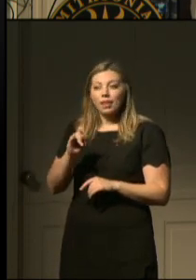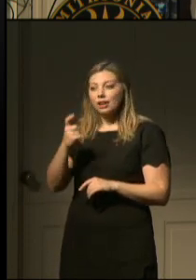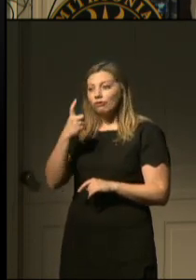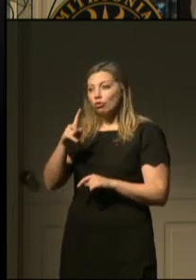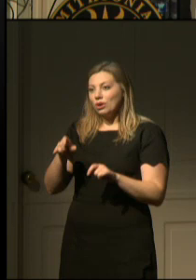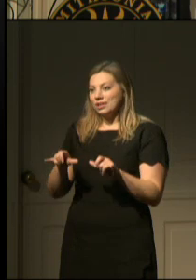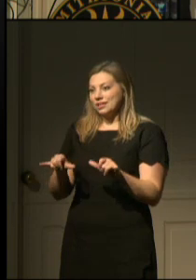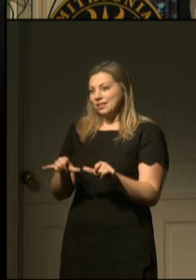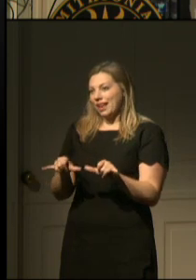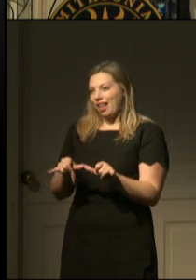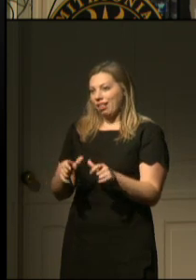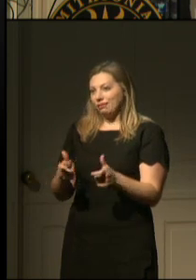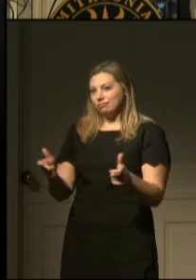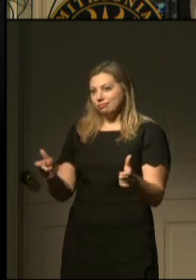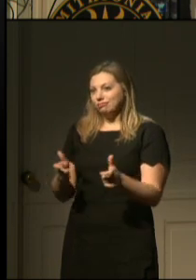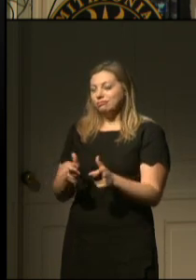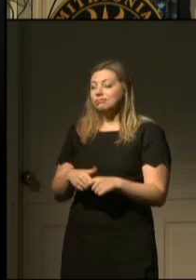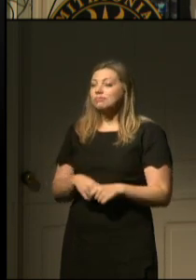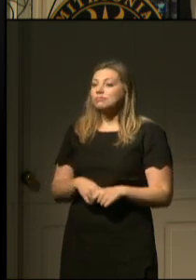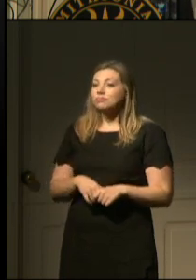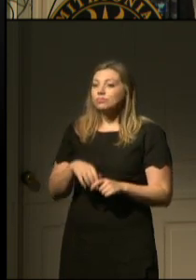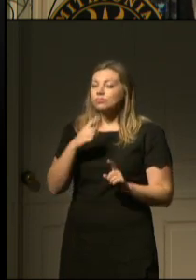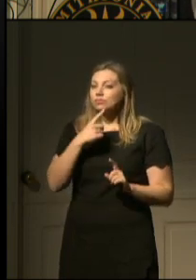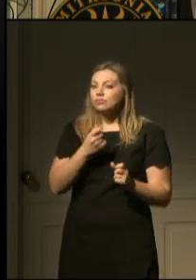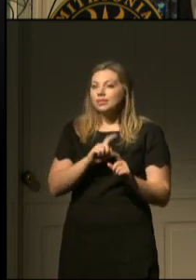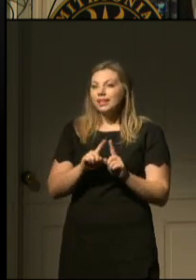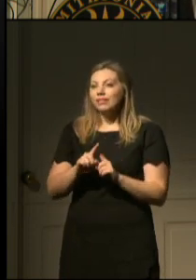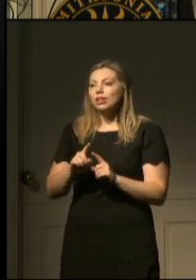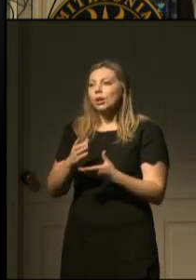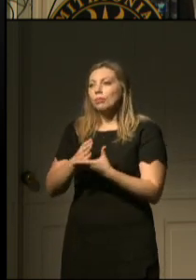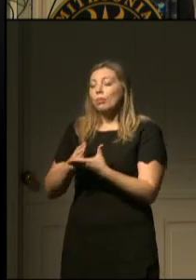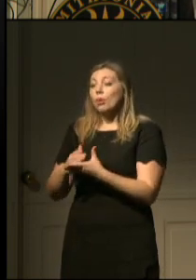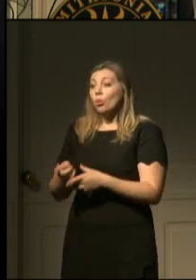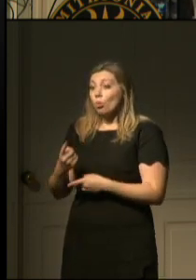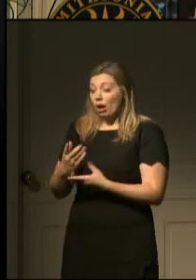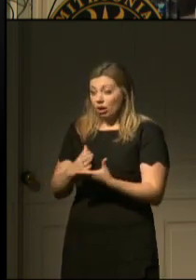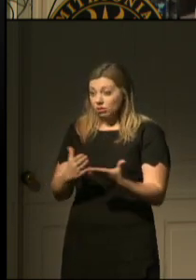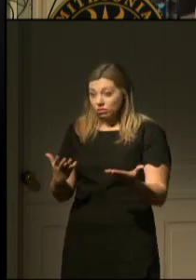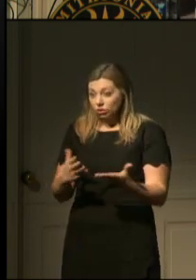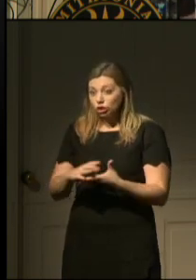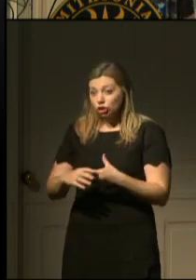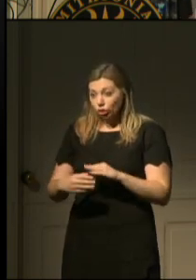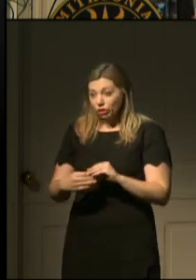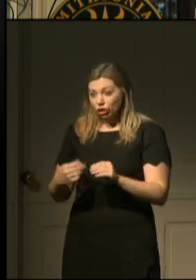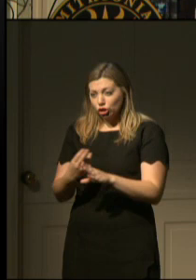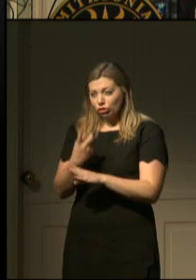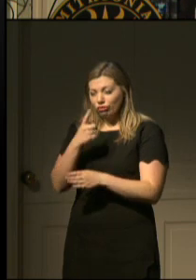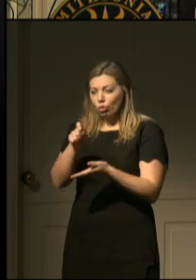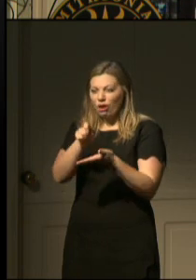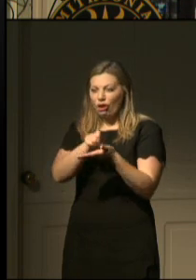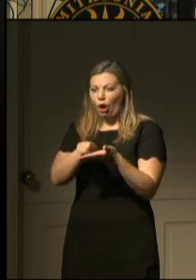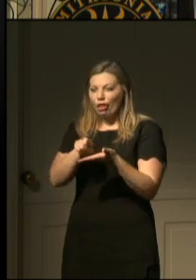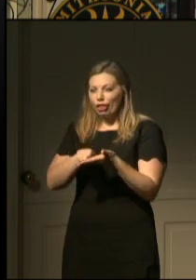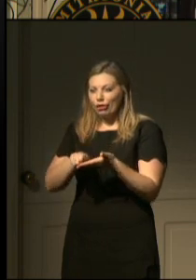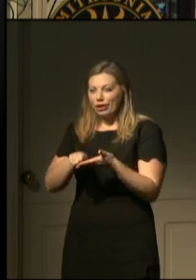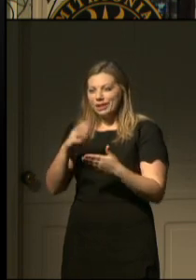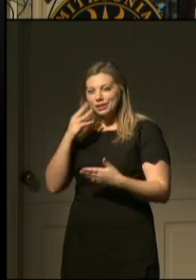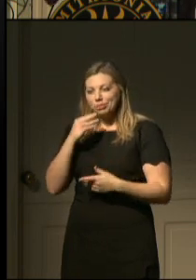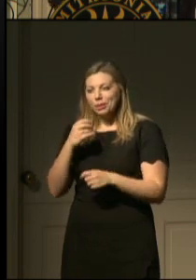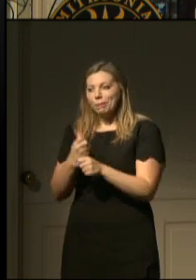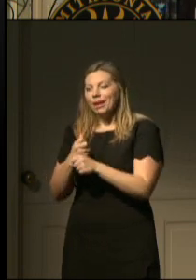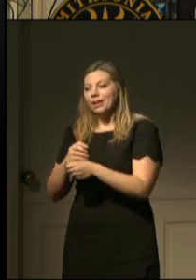more about in just a minute. But Voyager has several components, one of which is story, and it's used for authoring experiences, creating